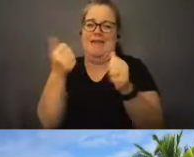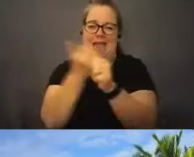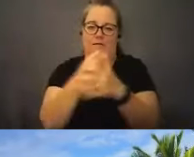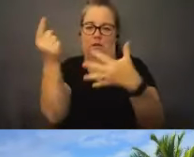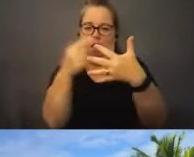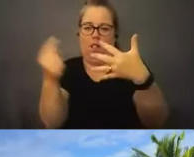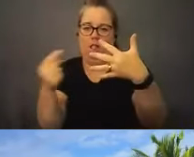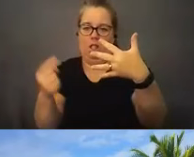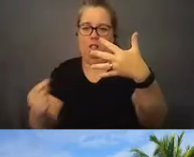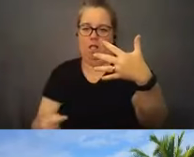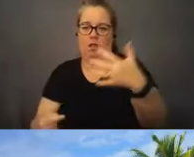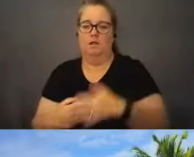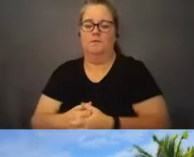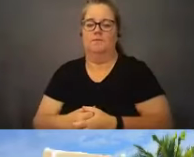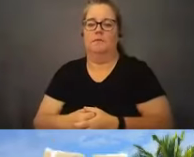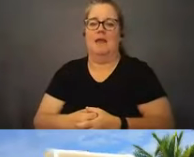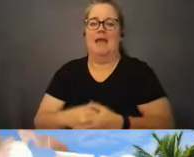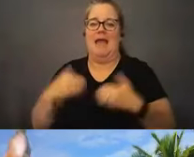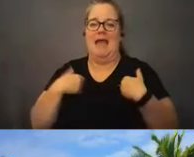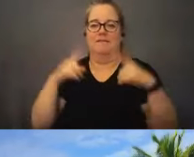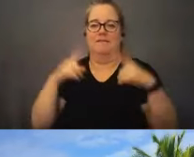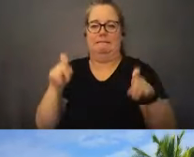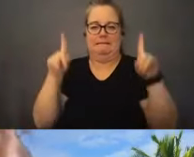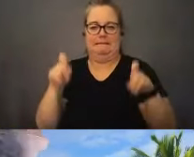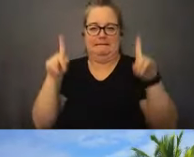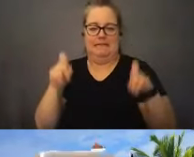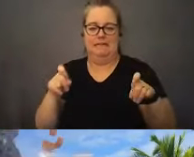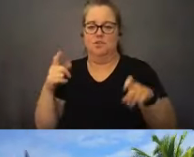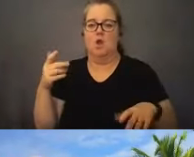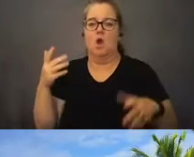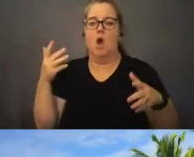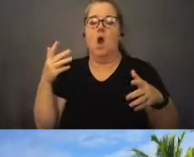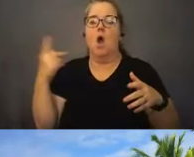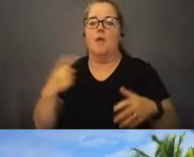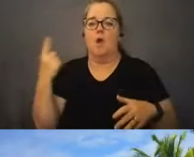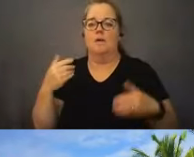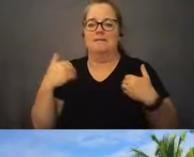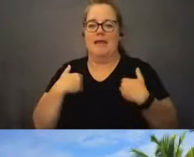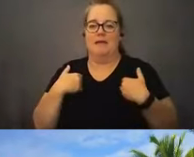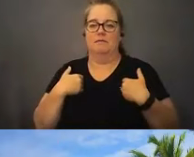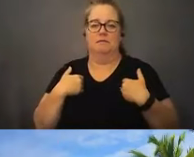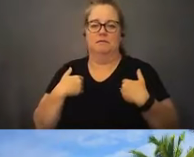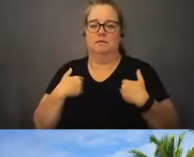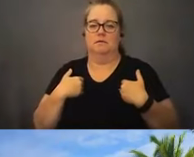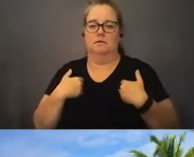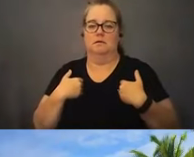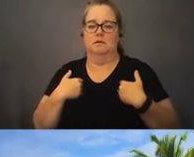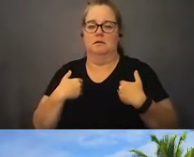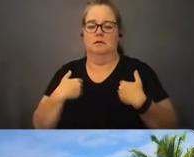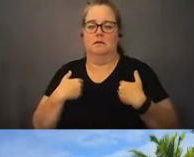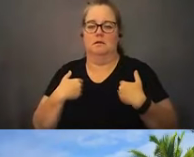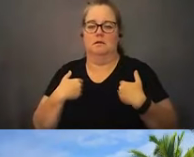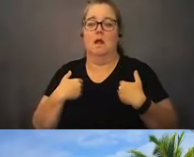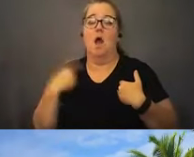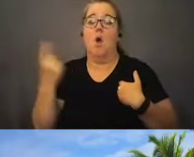I have the test one. There's always, let's see if I can, let me do it in front of me. There's